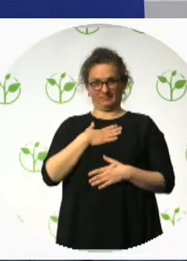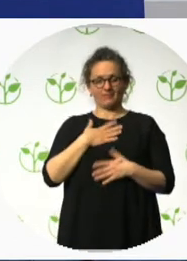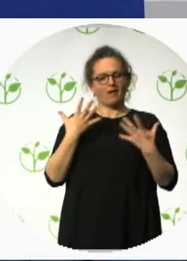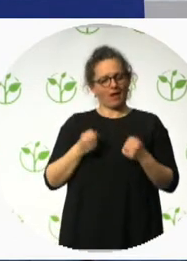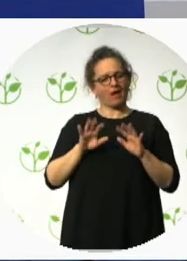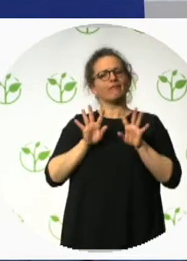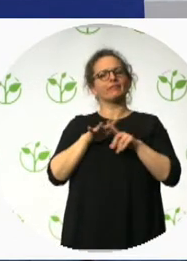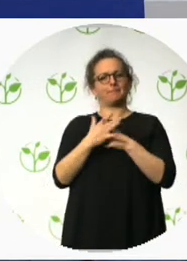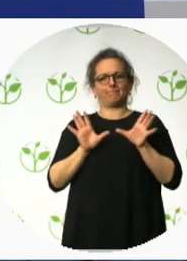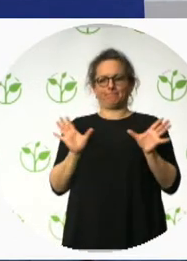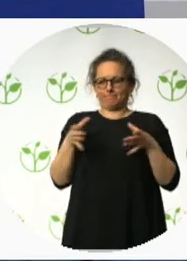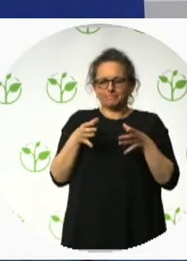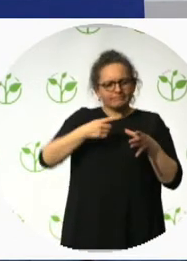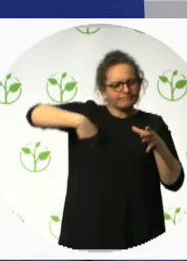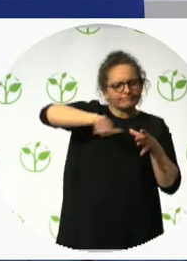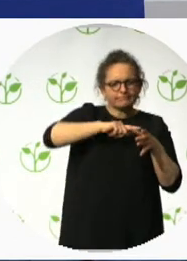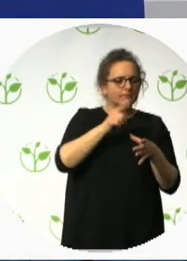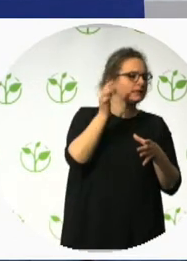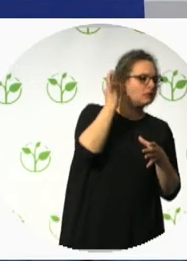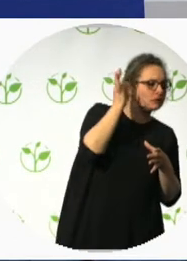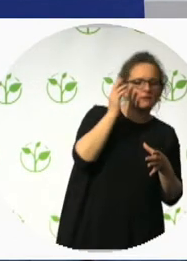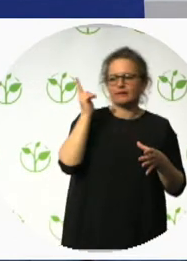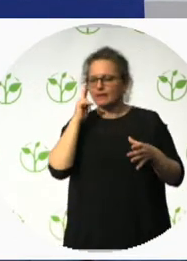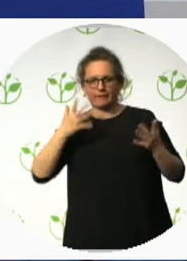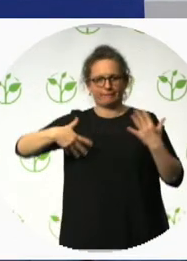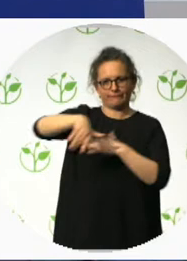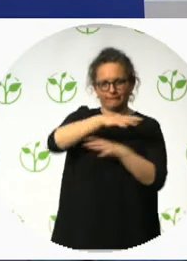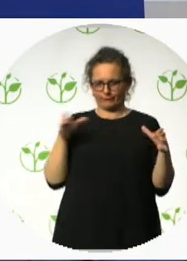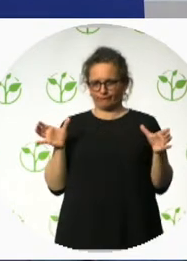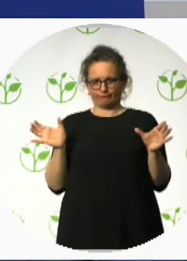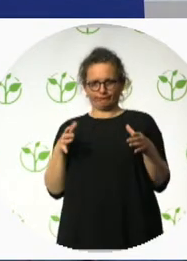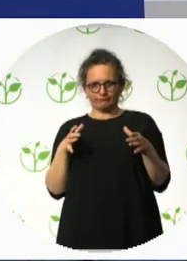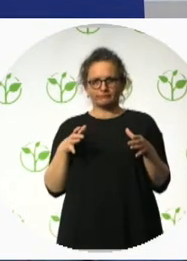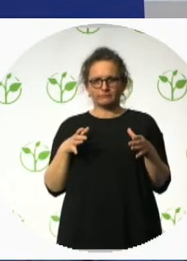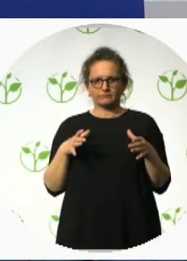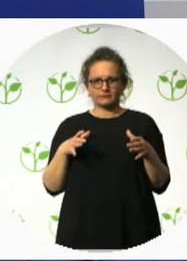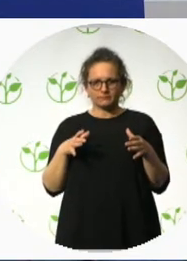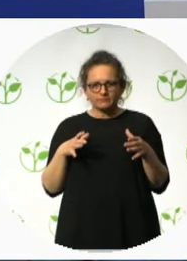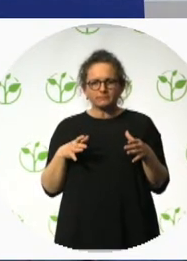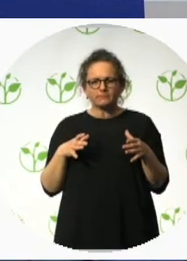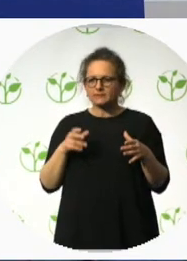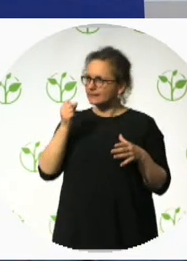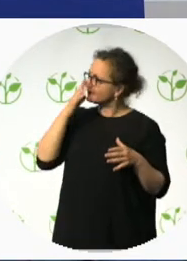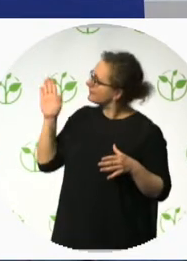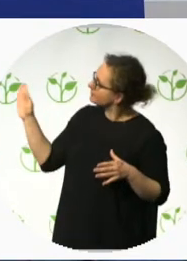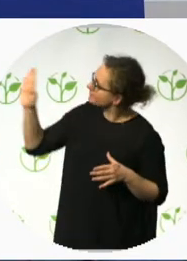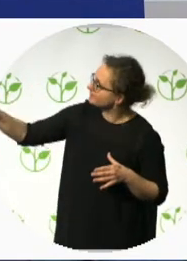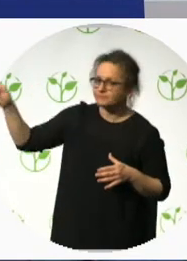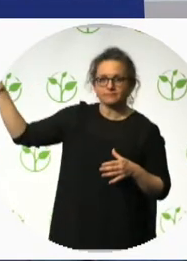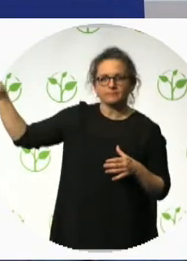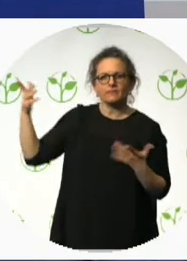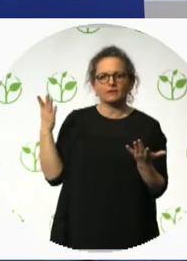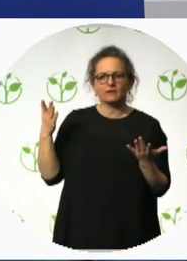teaching. For example, the girl on the left, Miss Laura, she completed our training and she graduated from